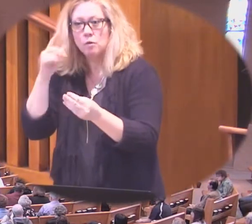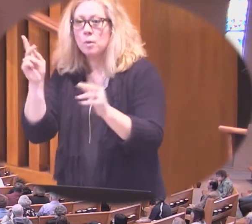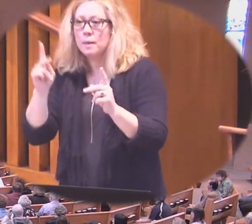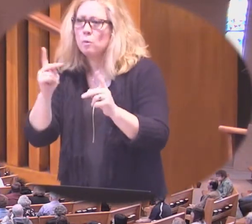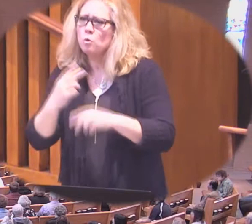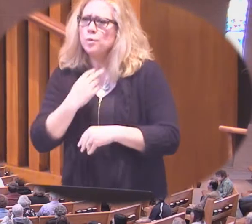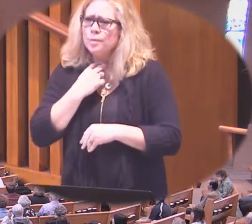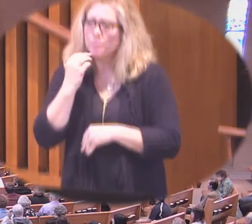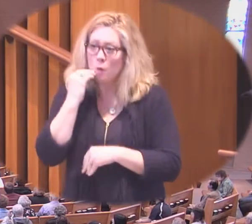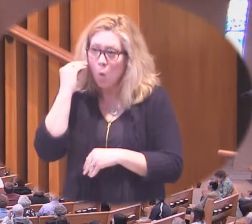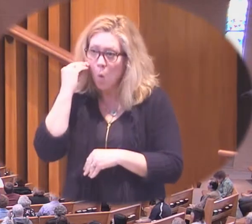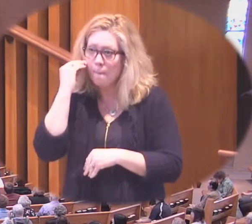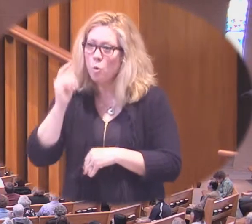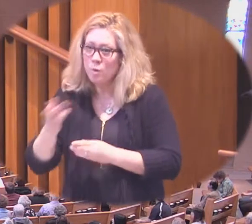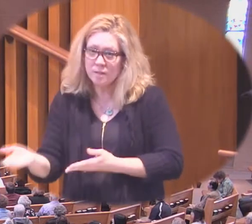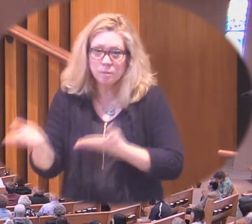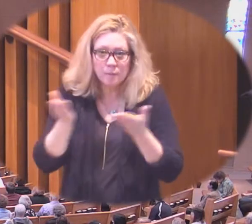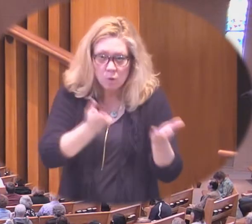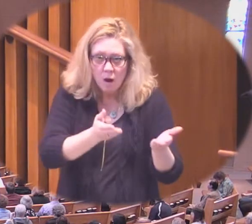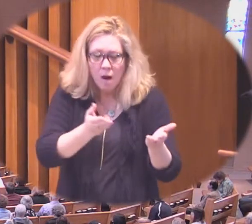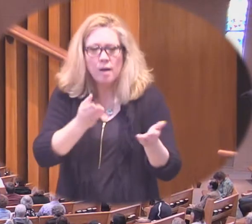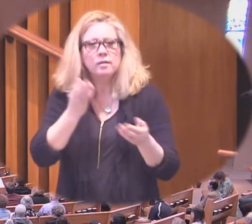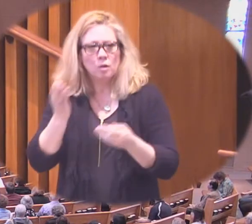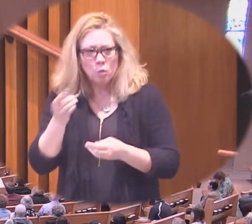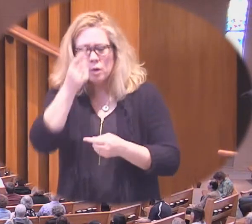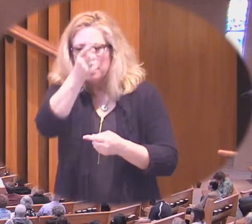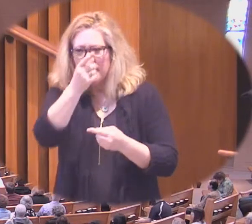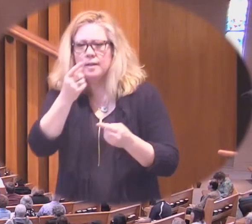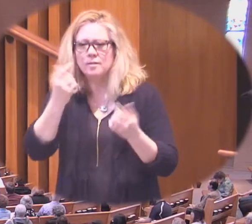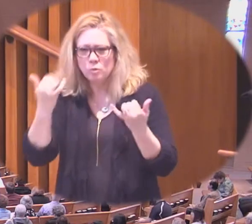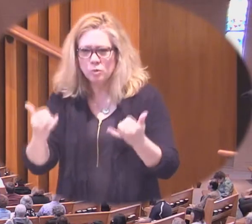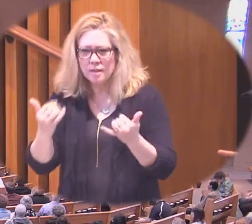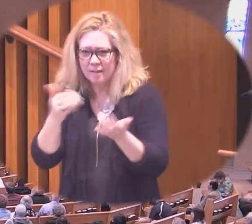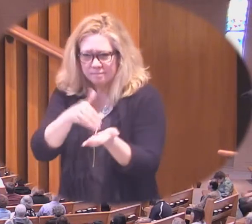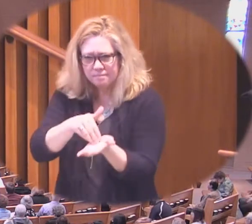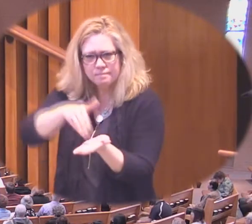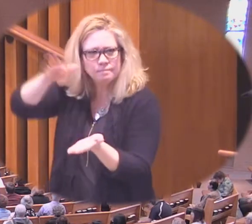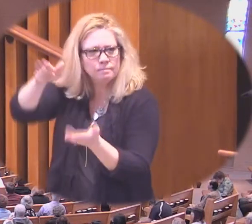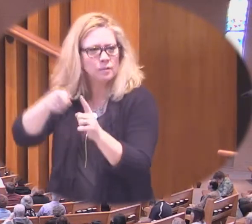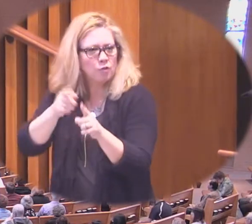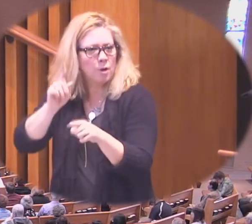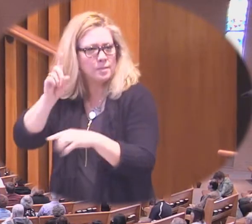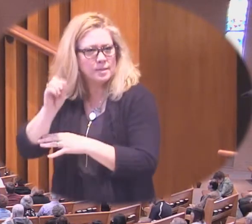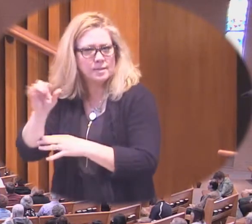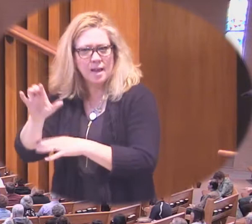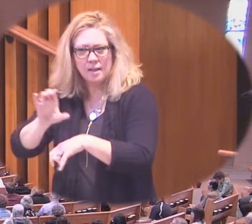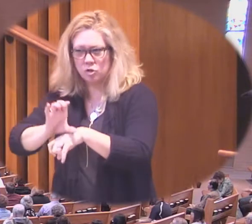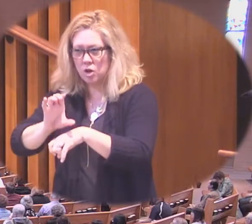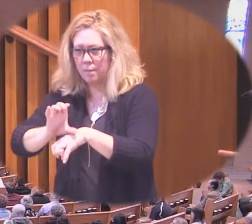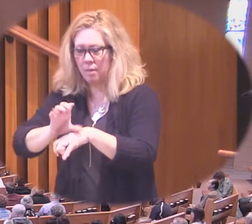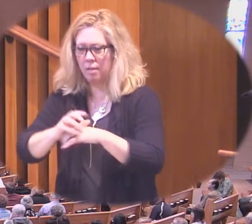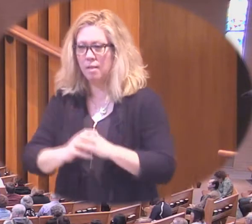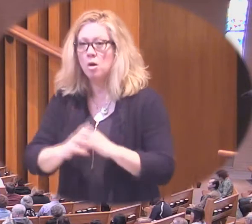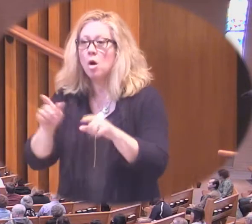Chapel. Today is Donut Sunday. Please join us in Albany's Hall after Mass for refreshments and